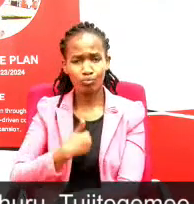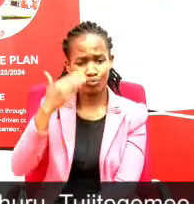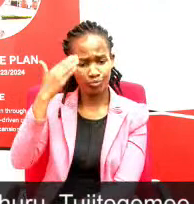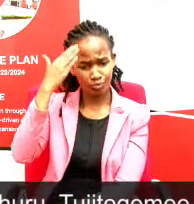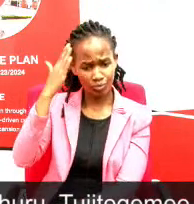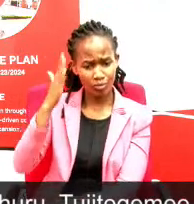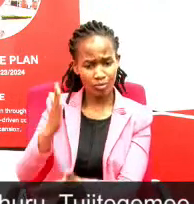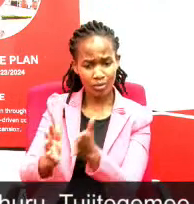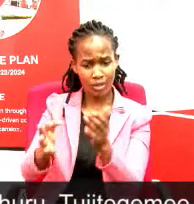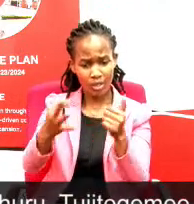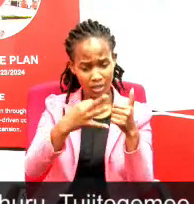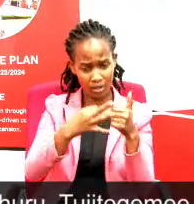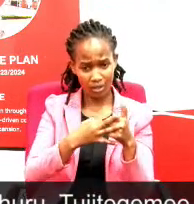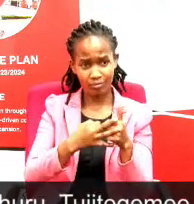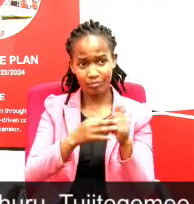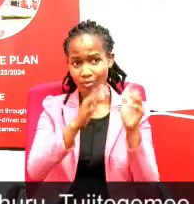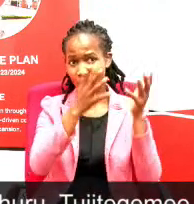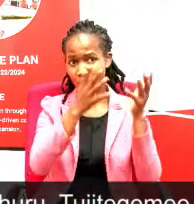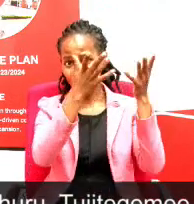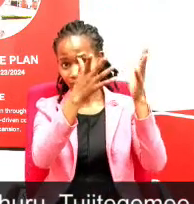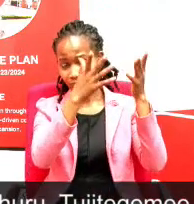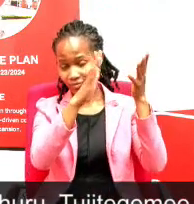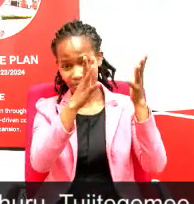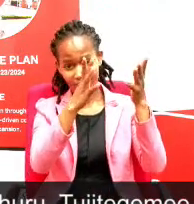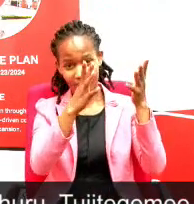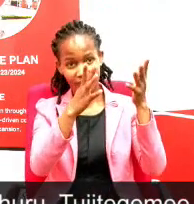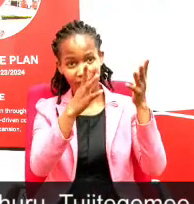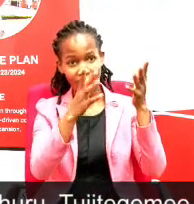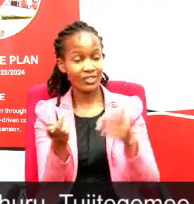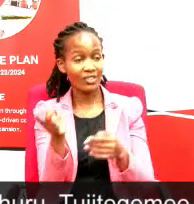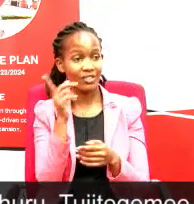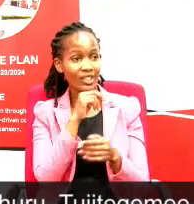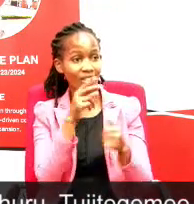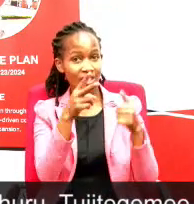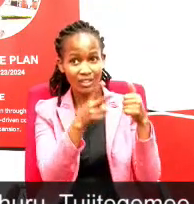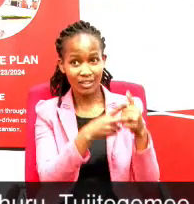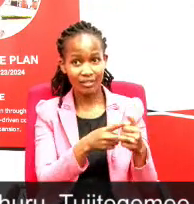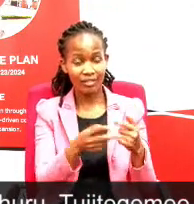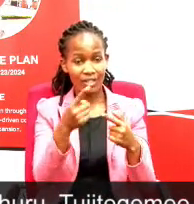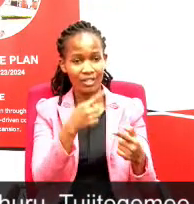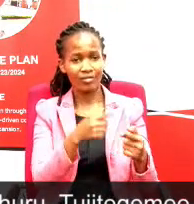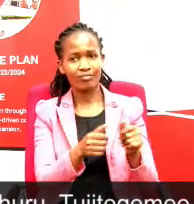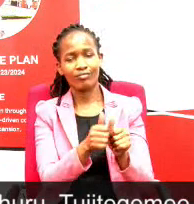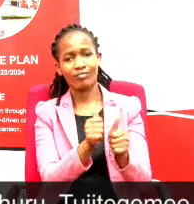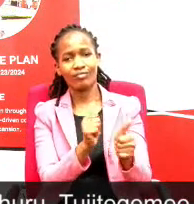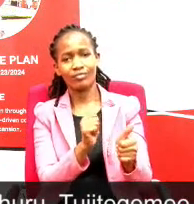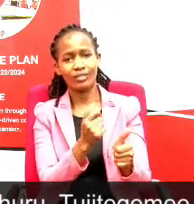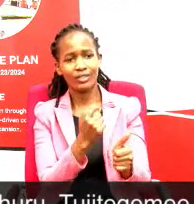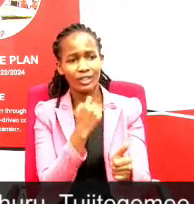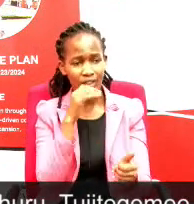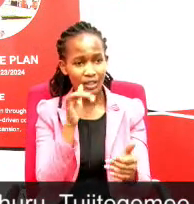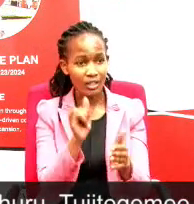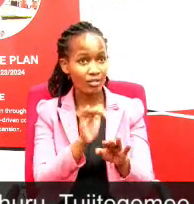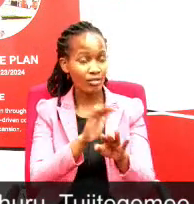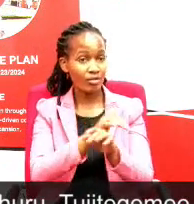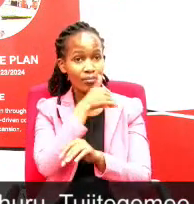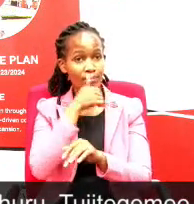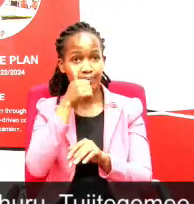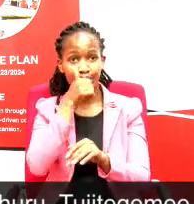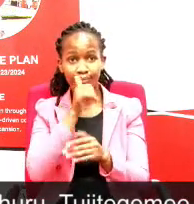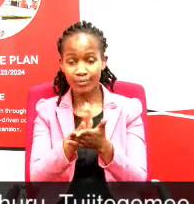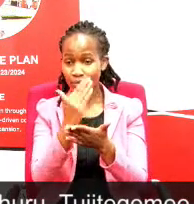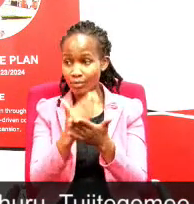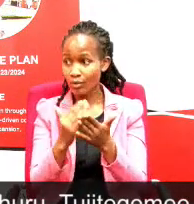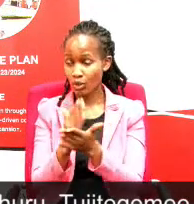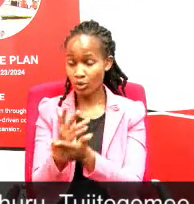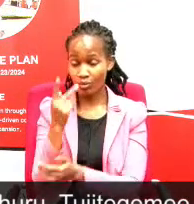that it is the 8th one, so congratulations on getting through the 7th, coming this far. And it's fair to say, as private sector, we have